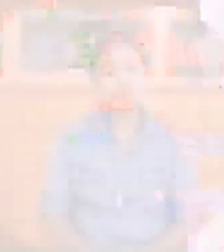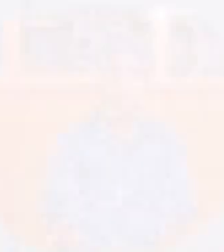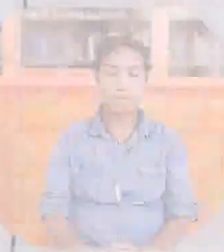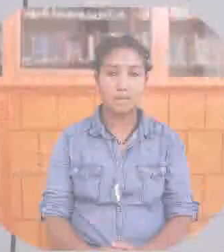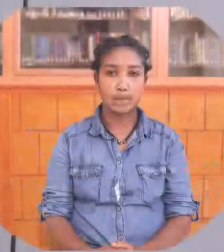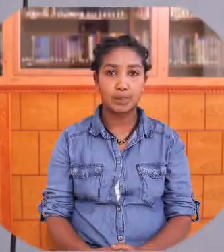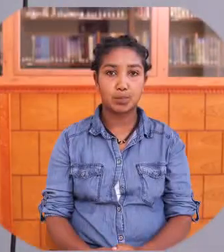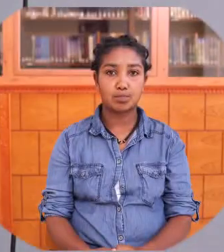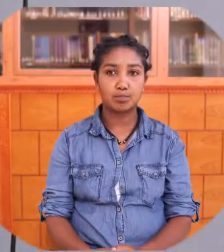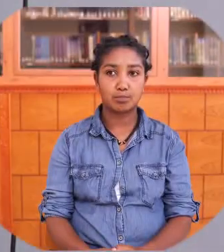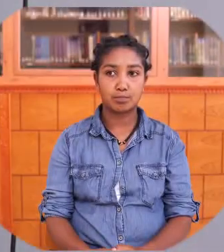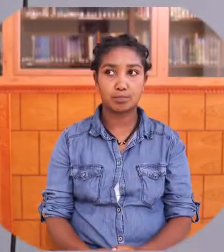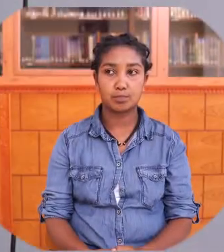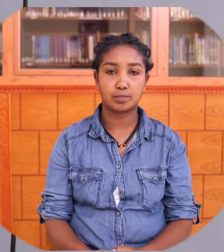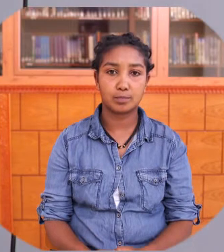animals.